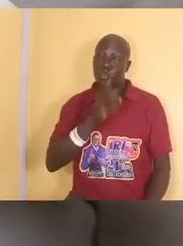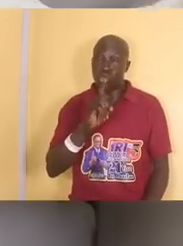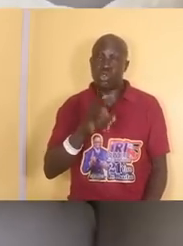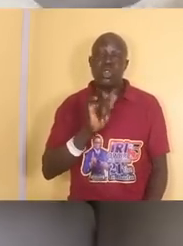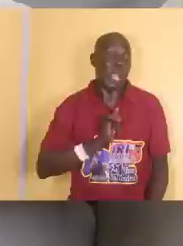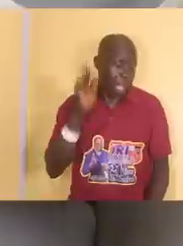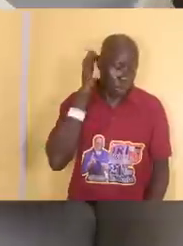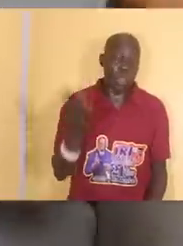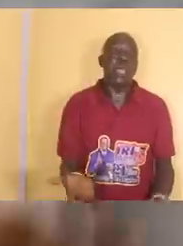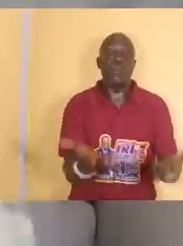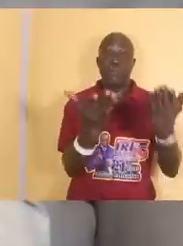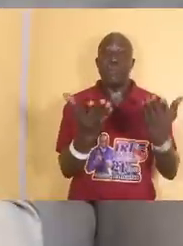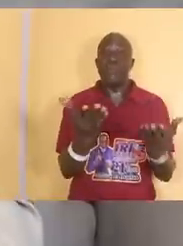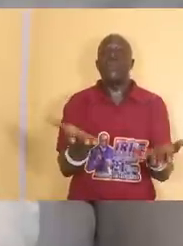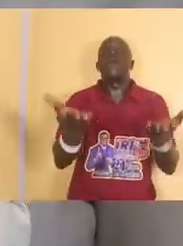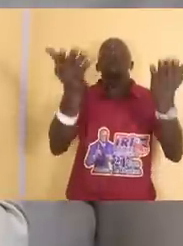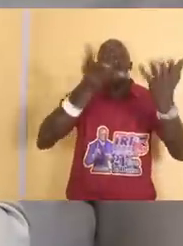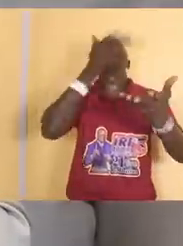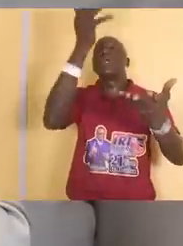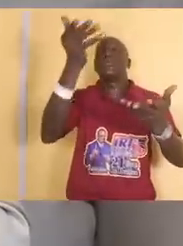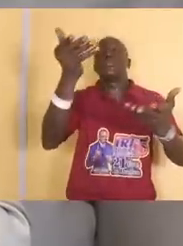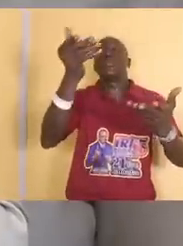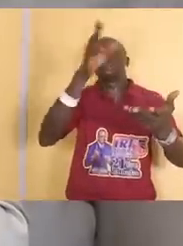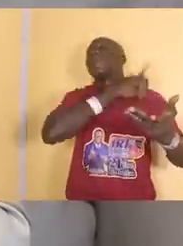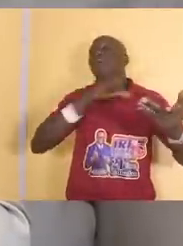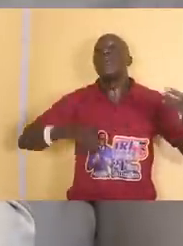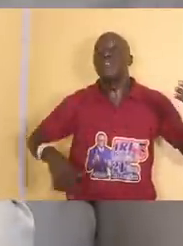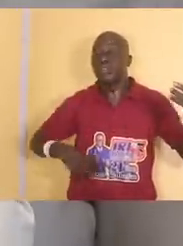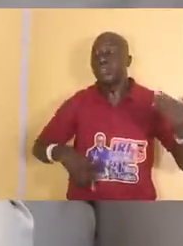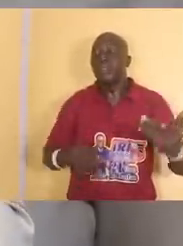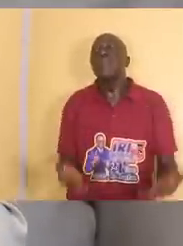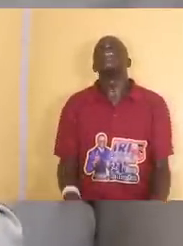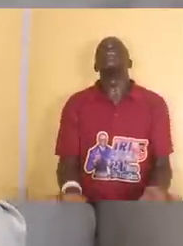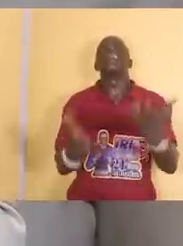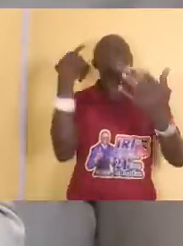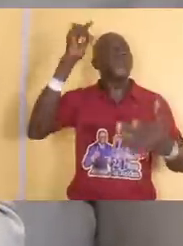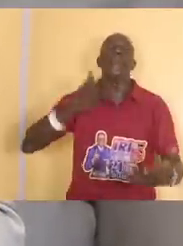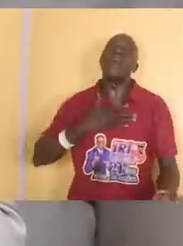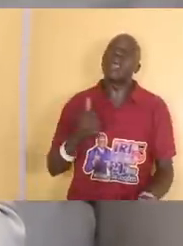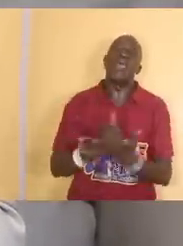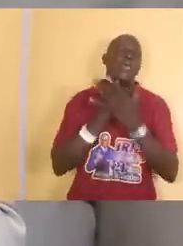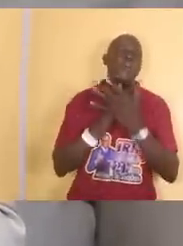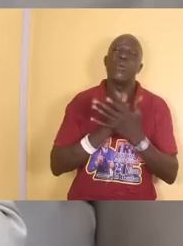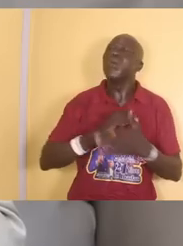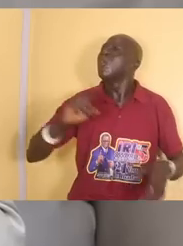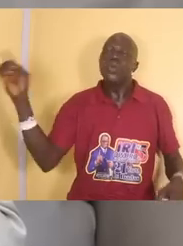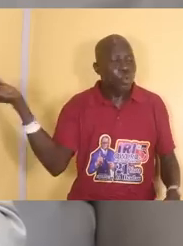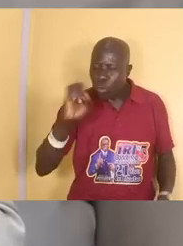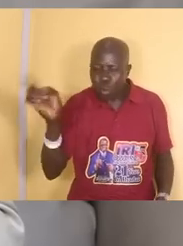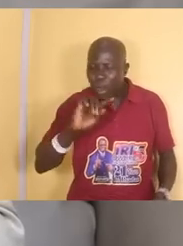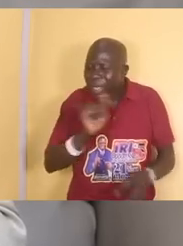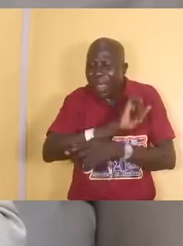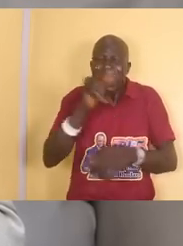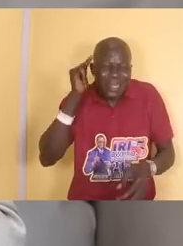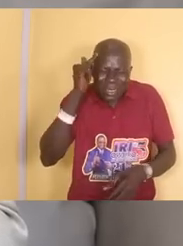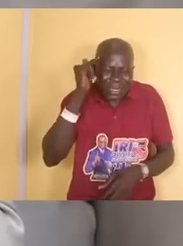Julia, lift up your head. You shout. Lord, rise for my help. Yeah, I think I want to